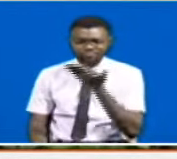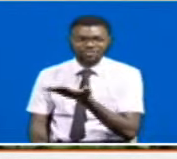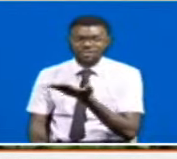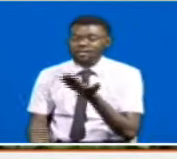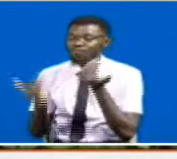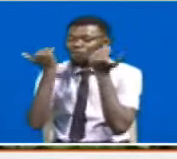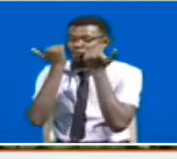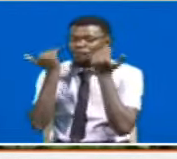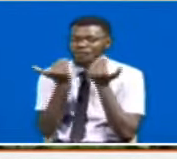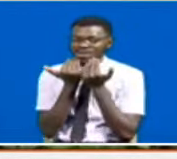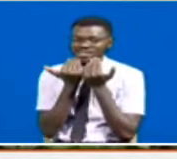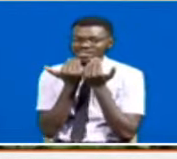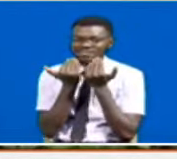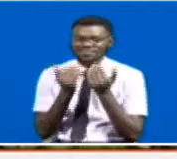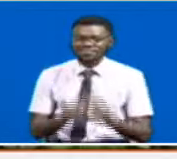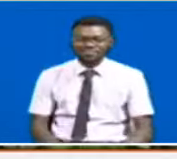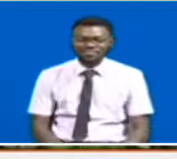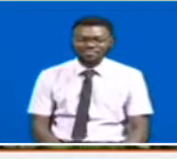in court